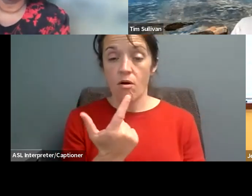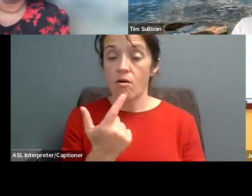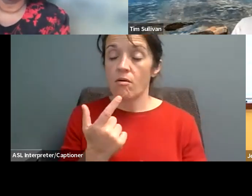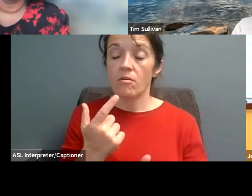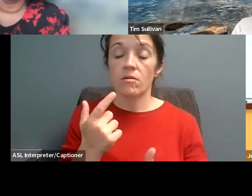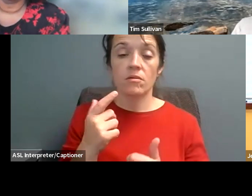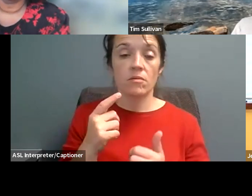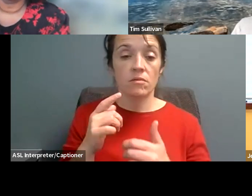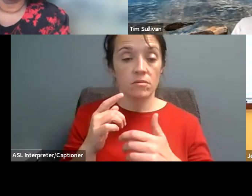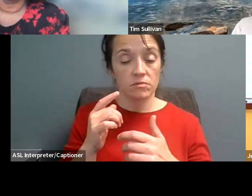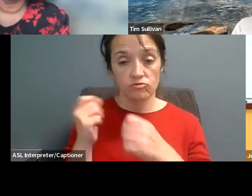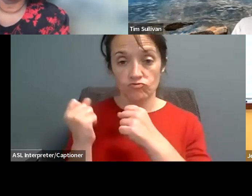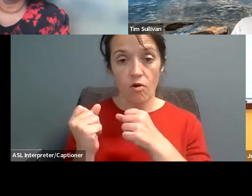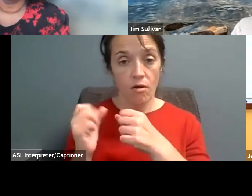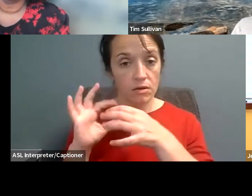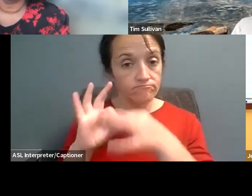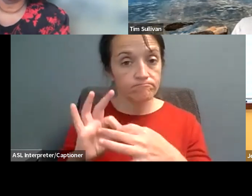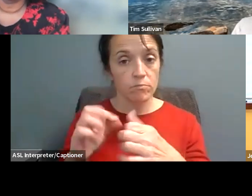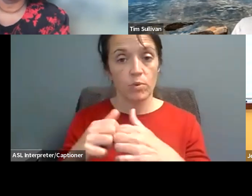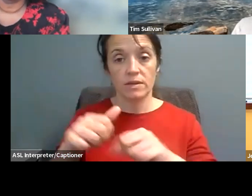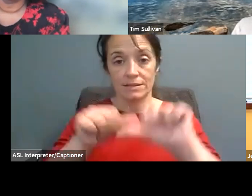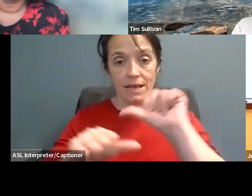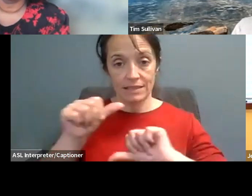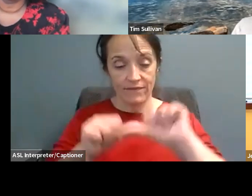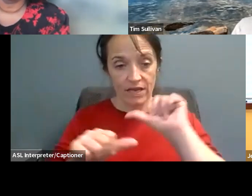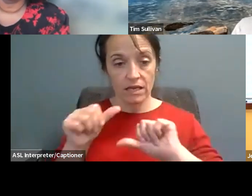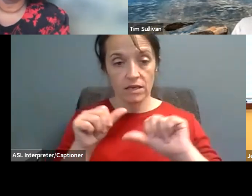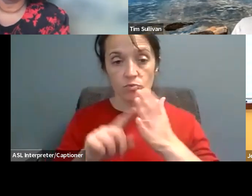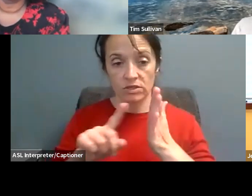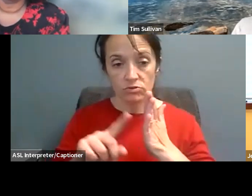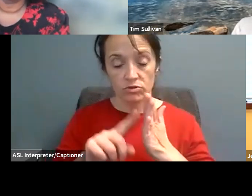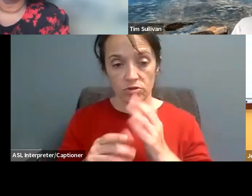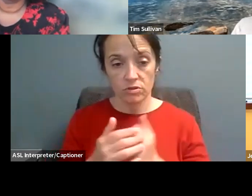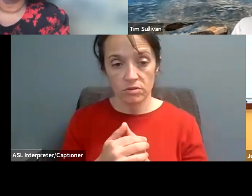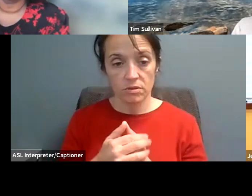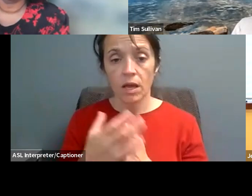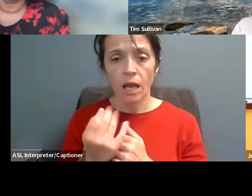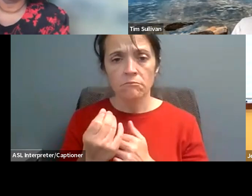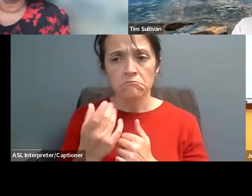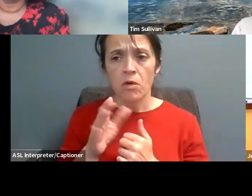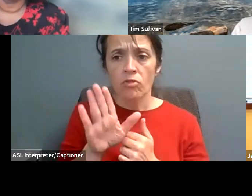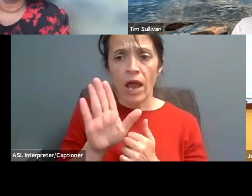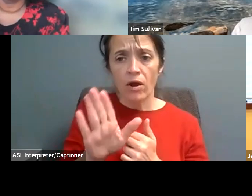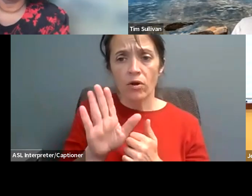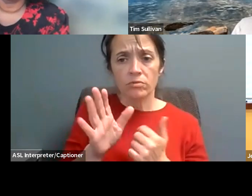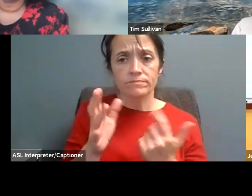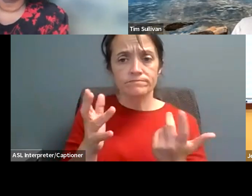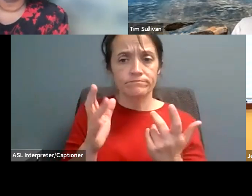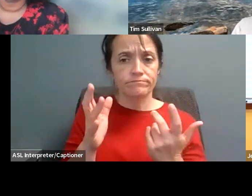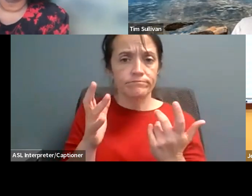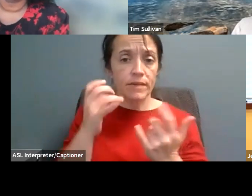the timeframes to address each critical issue was very reasonable. And although